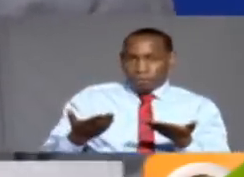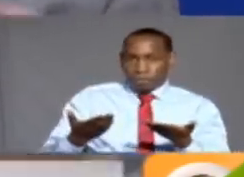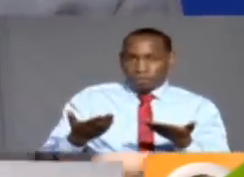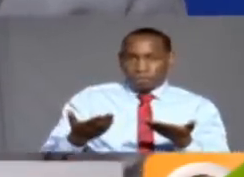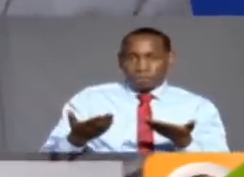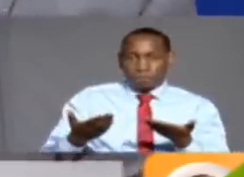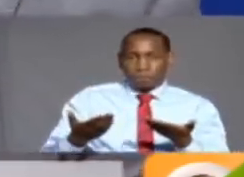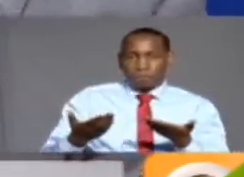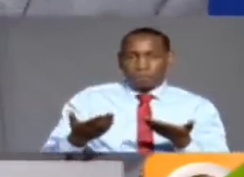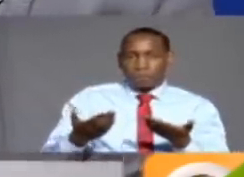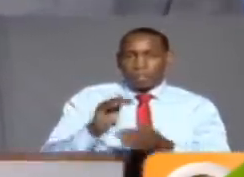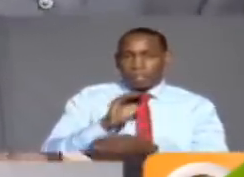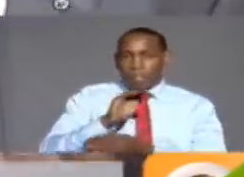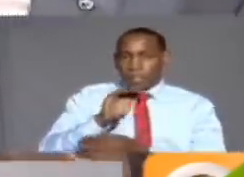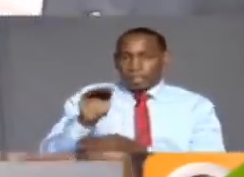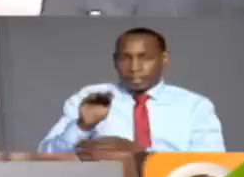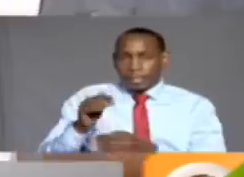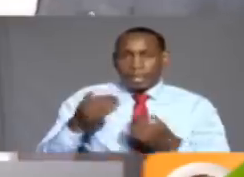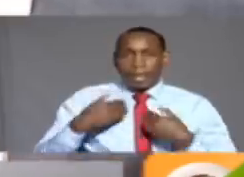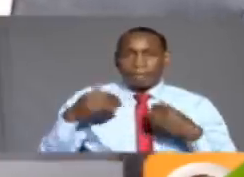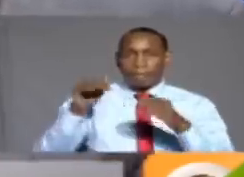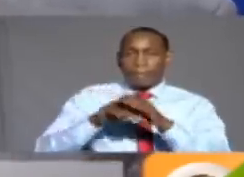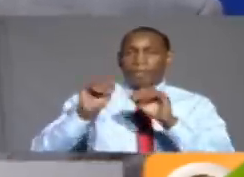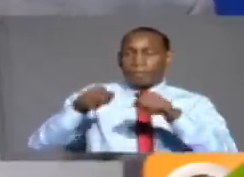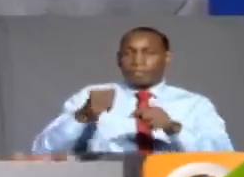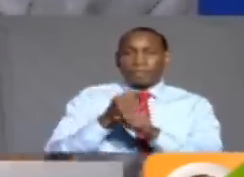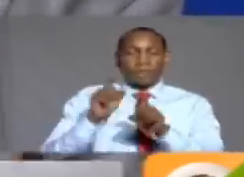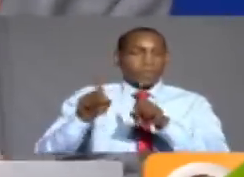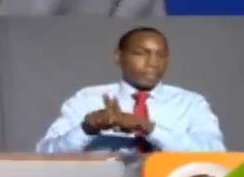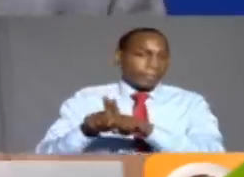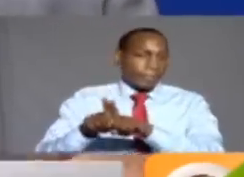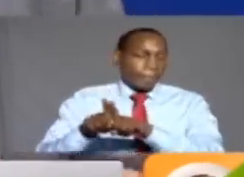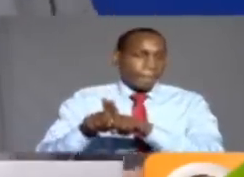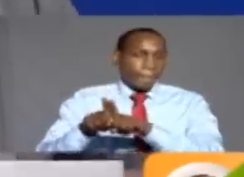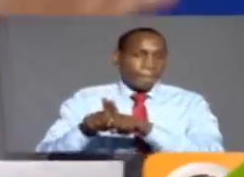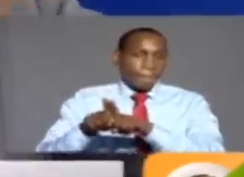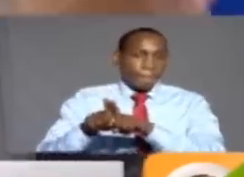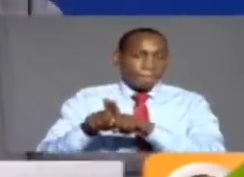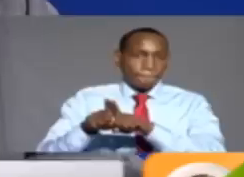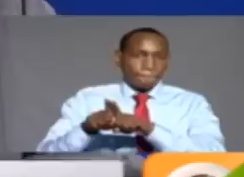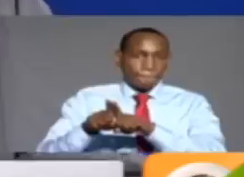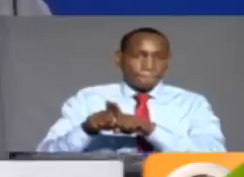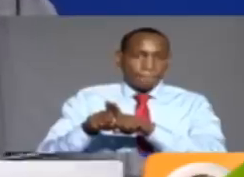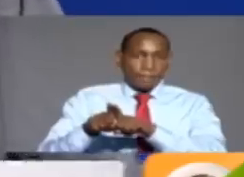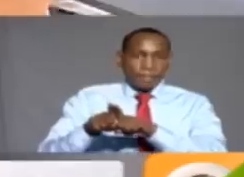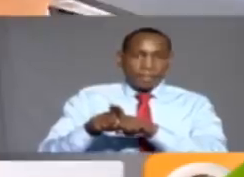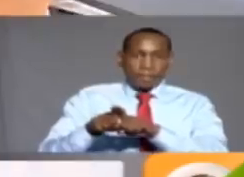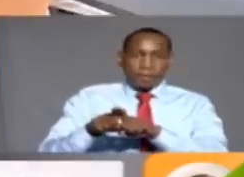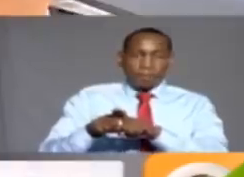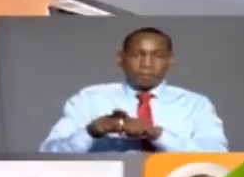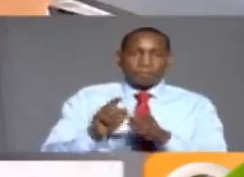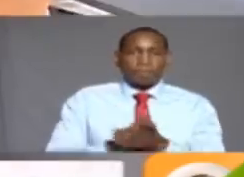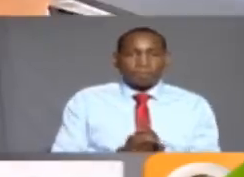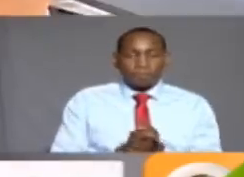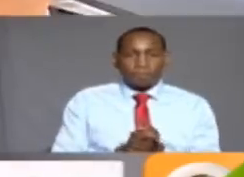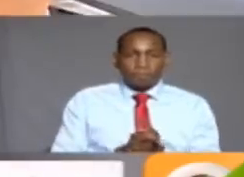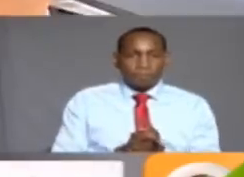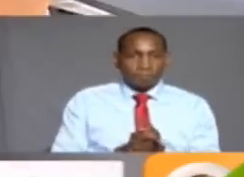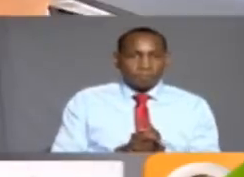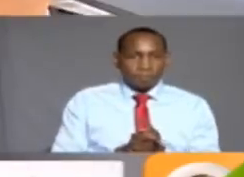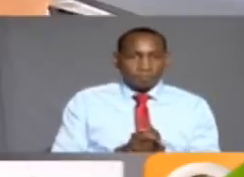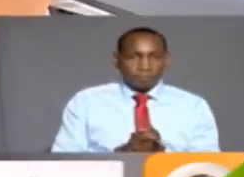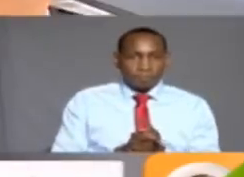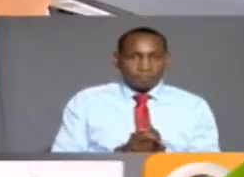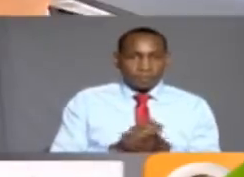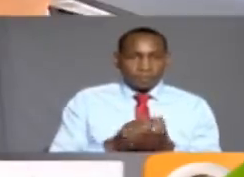doing it ourselves? We're only asking Uhuru. And we have got members who can do that. That's what I was asking. Why can't we ask for it? You see, I don't want to sit here